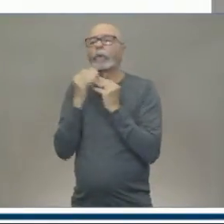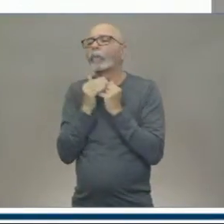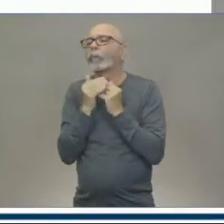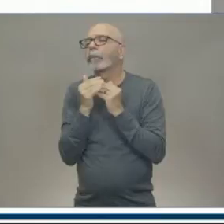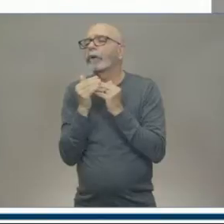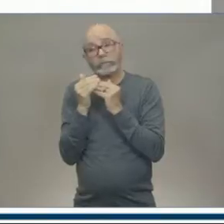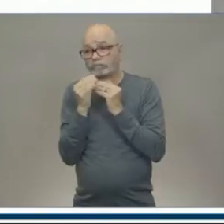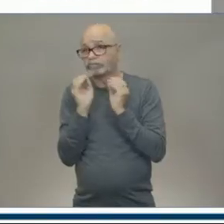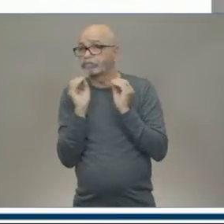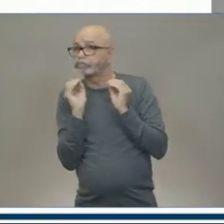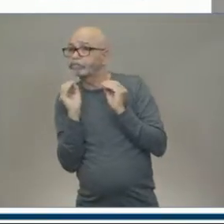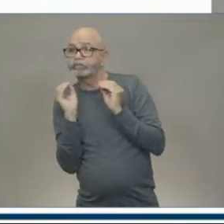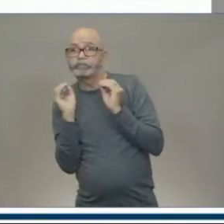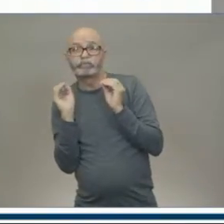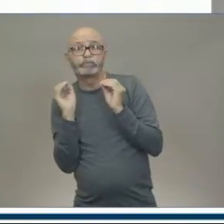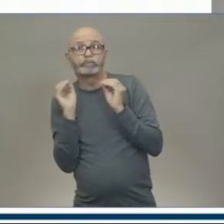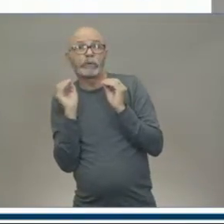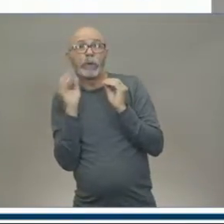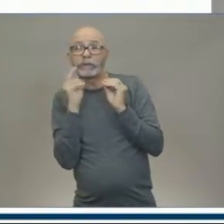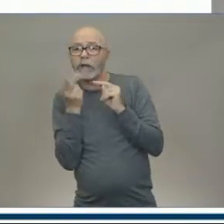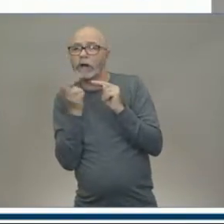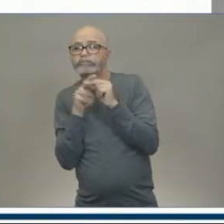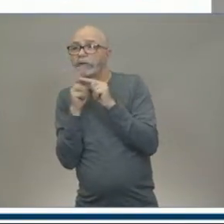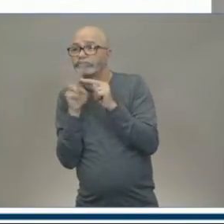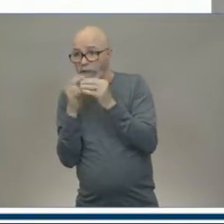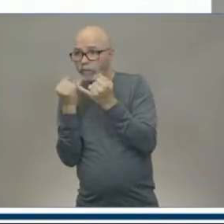not be slow in doing that if it's necessary.